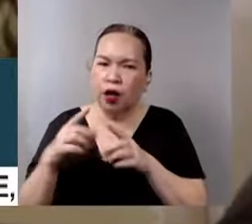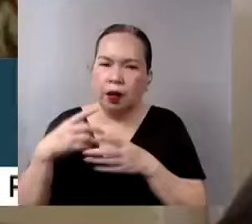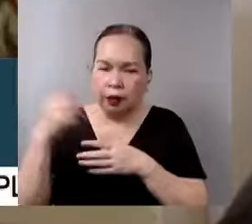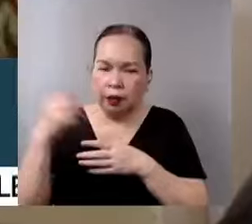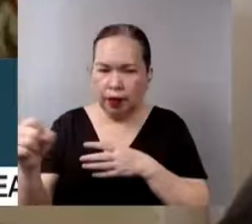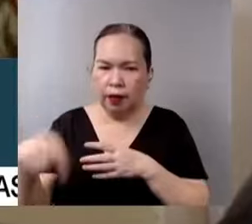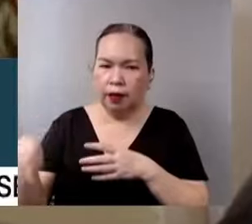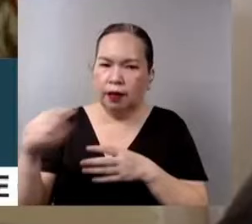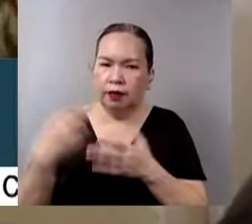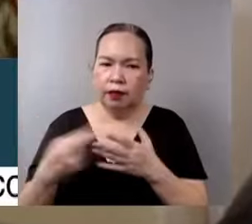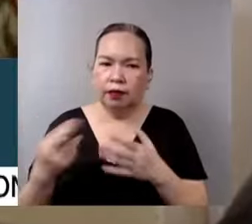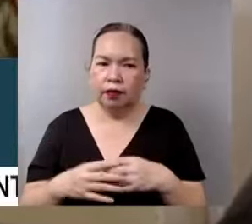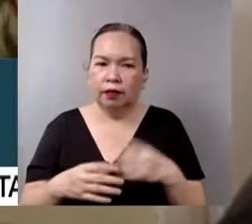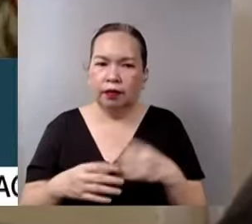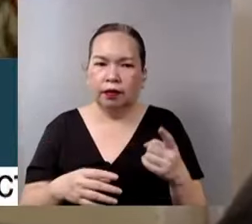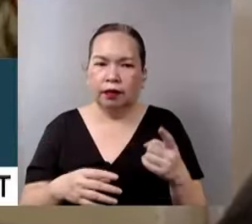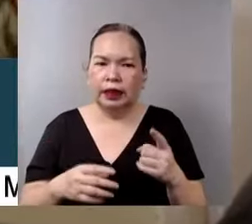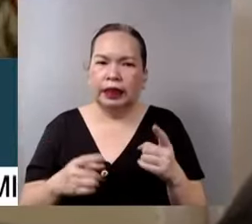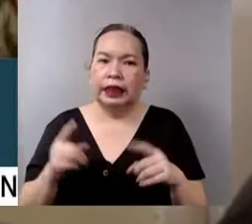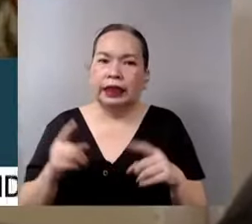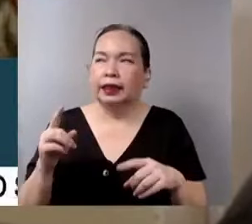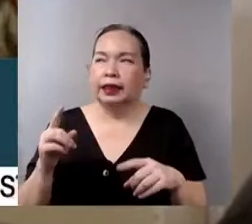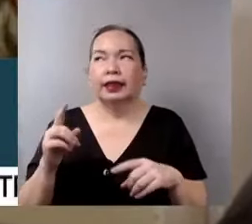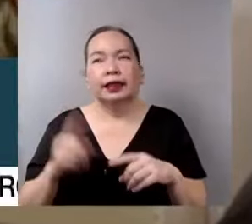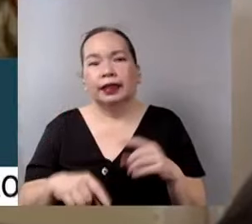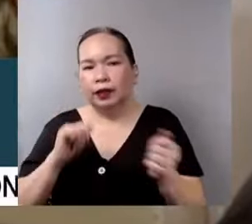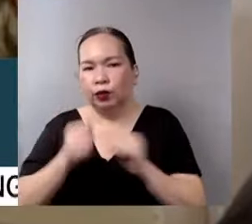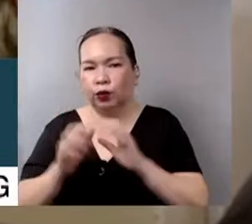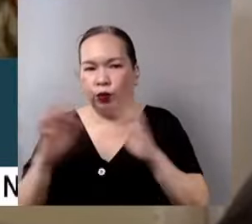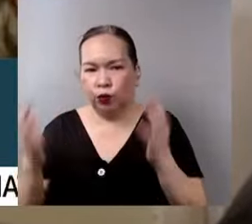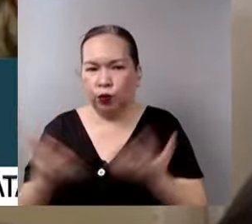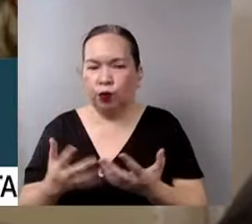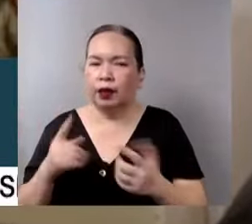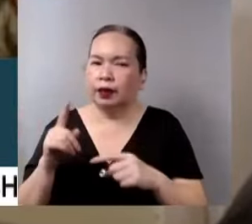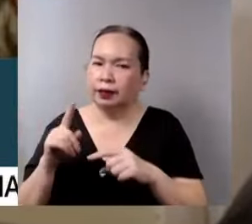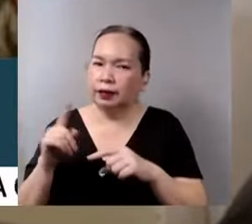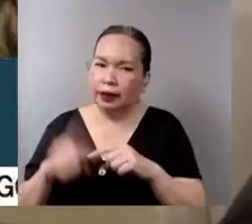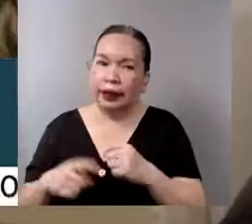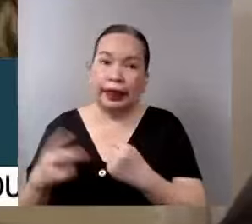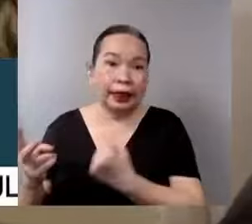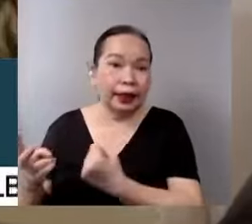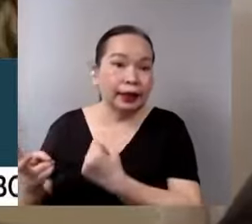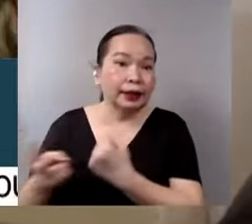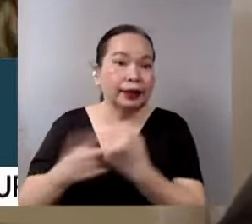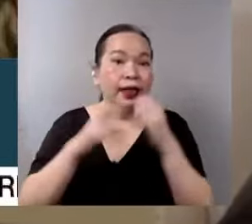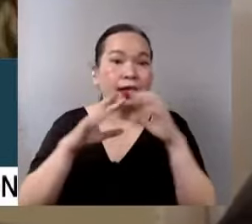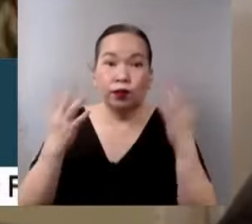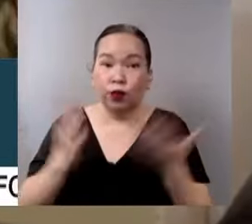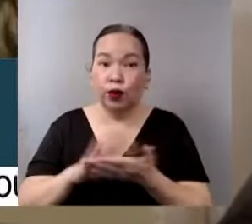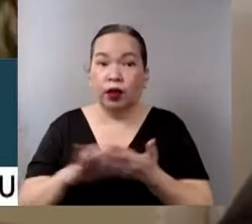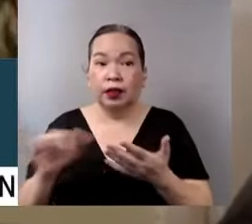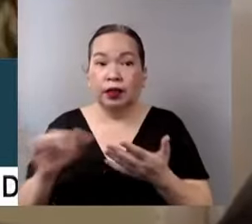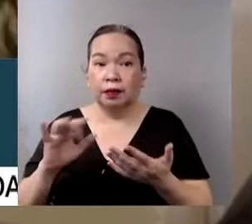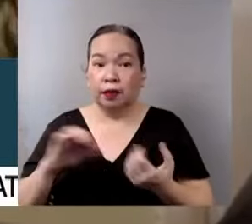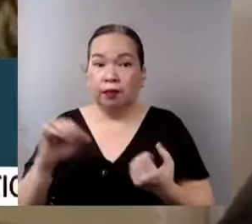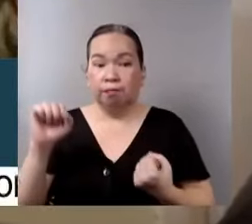We don't want to change the world here. We don't want to save the world or become some kind of superheroes. There are plenty of those out